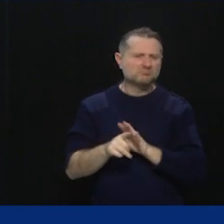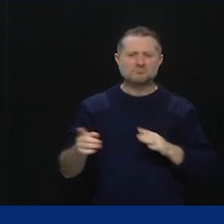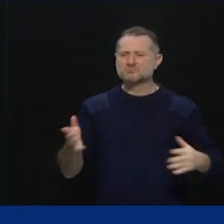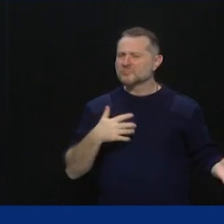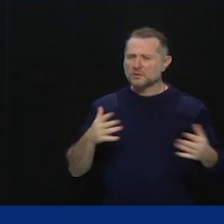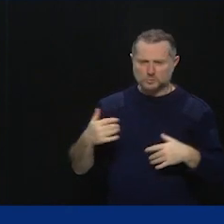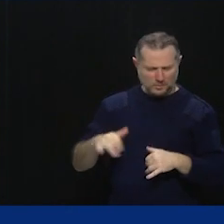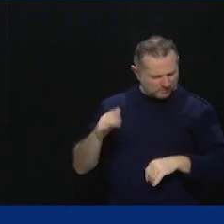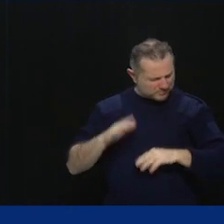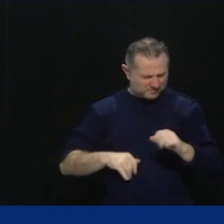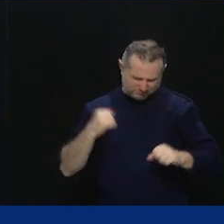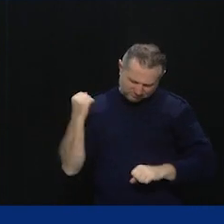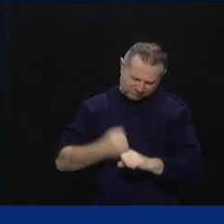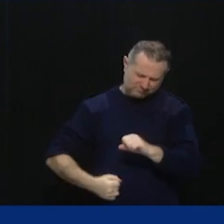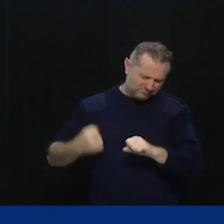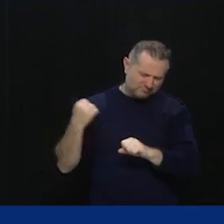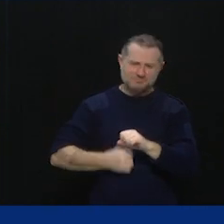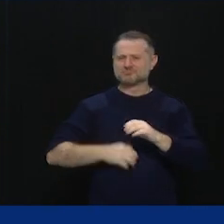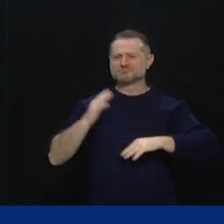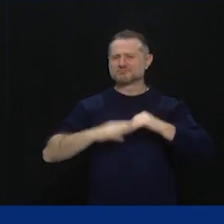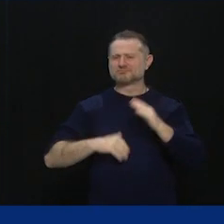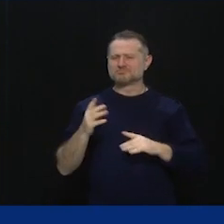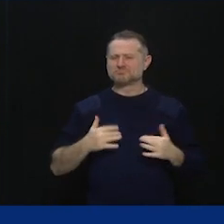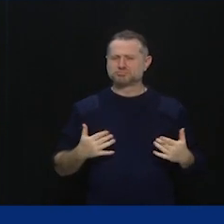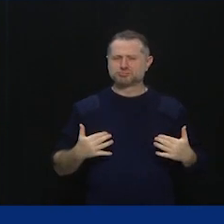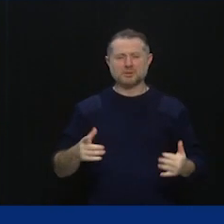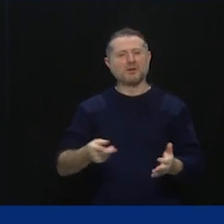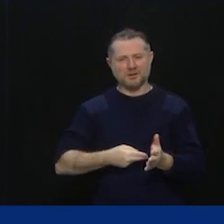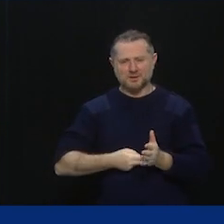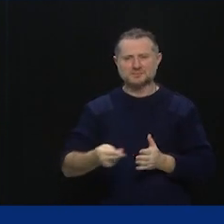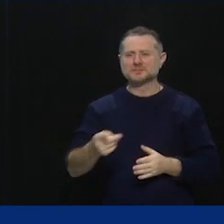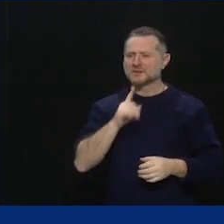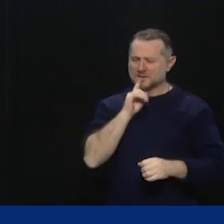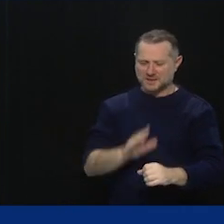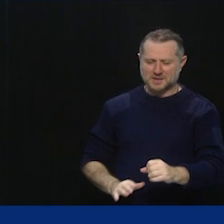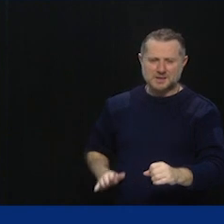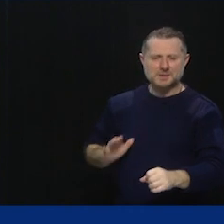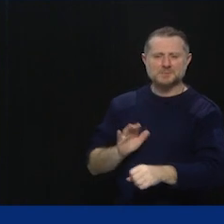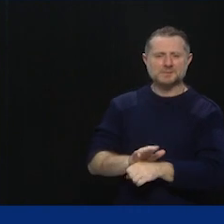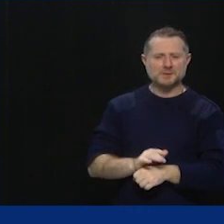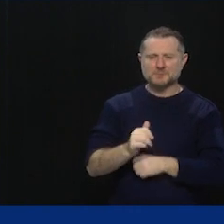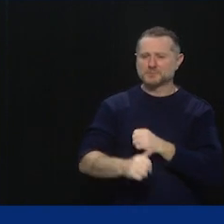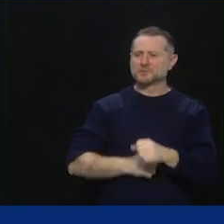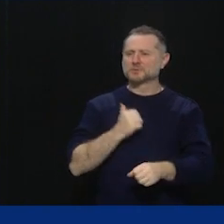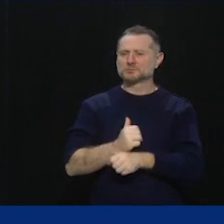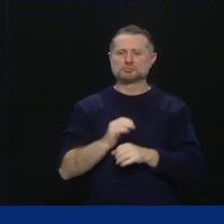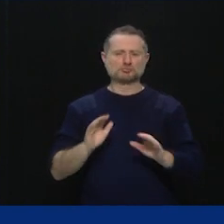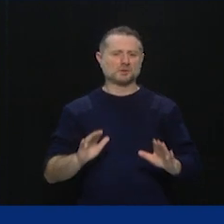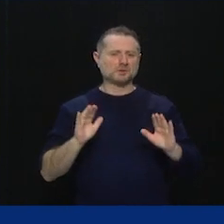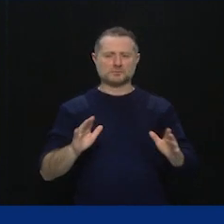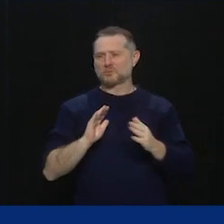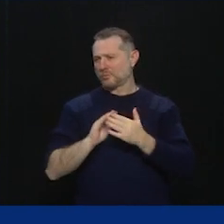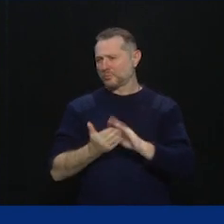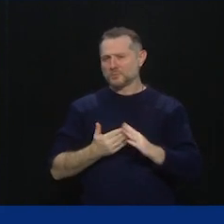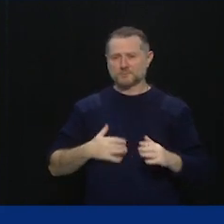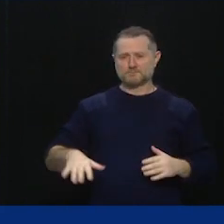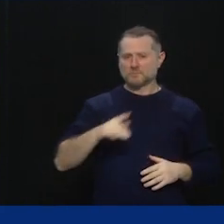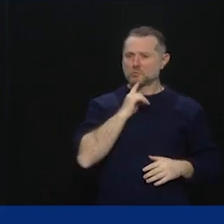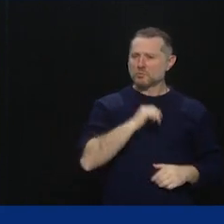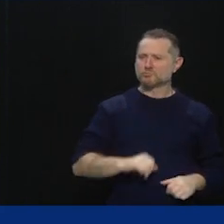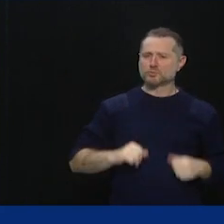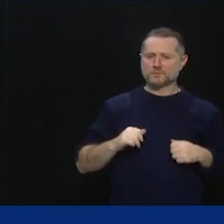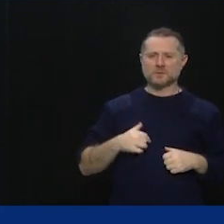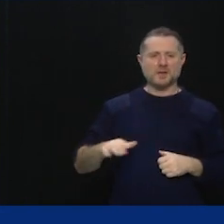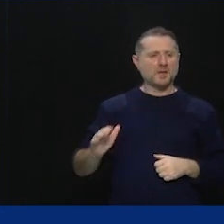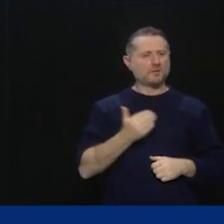skill, integrity, and a commitment to making something great for their community. And we couldn't be prouder of our relationship with labor, and we appreciate